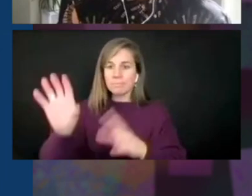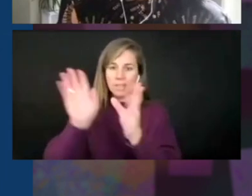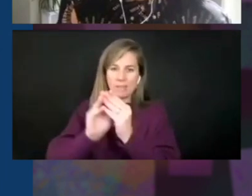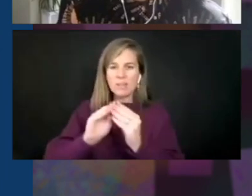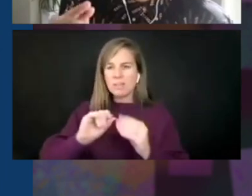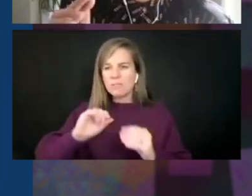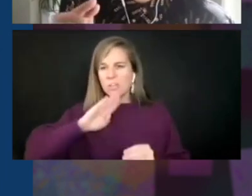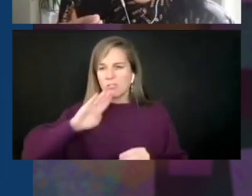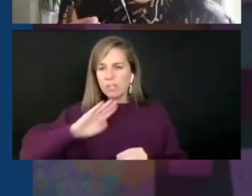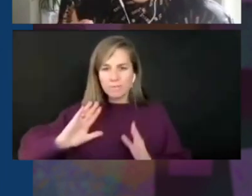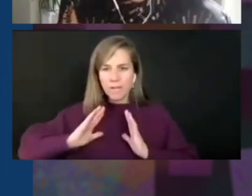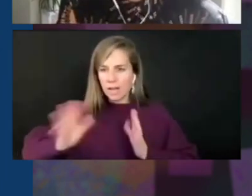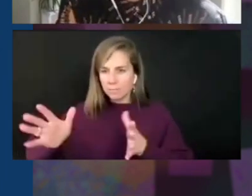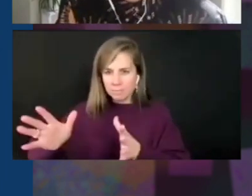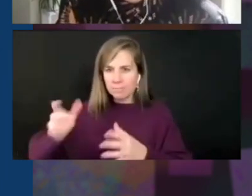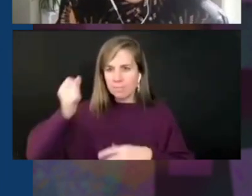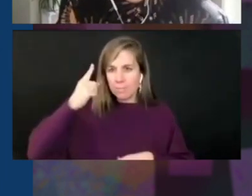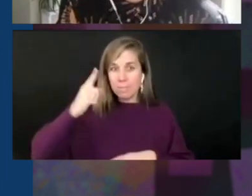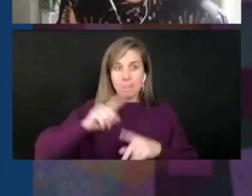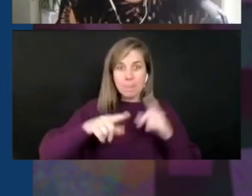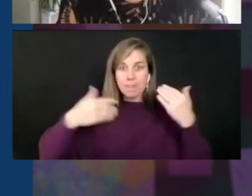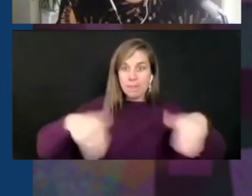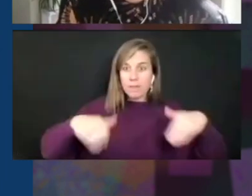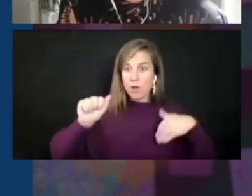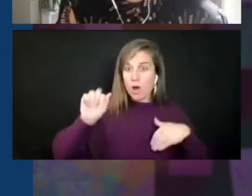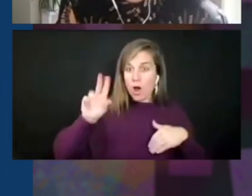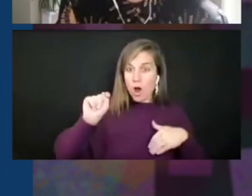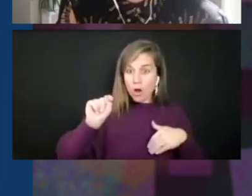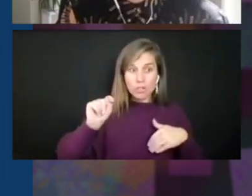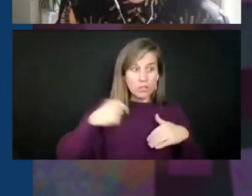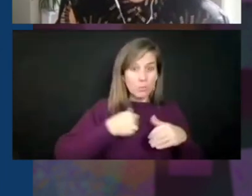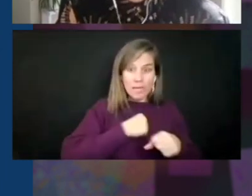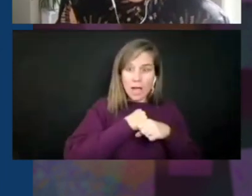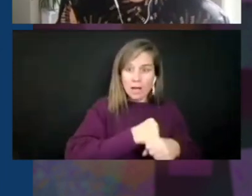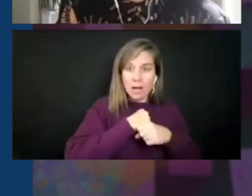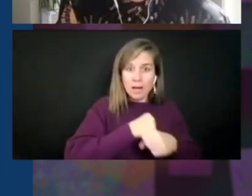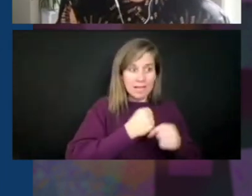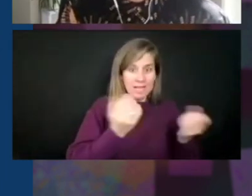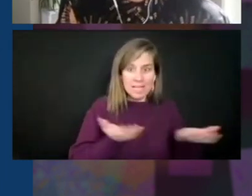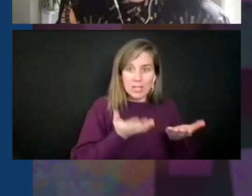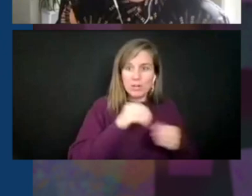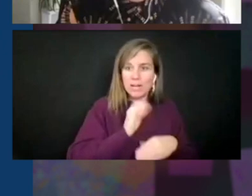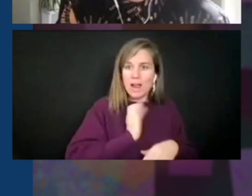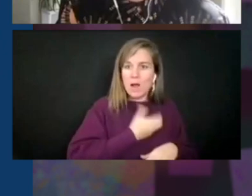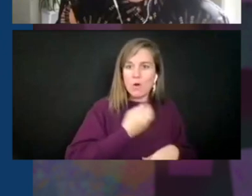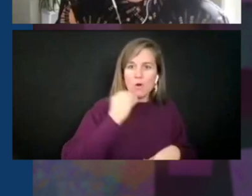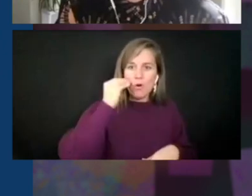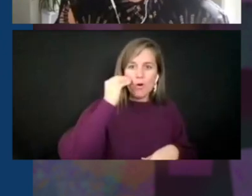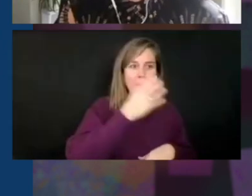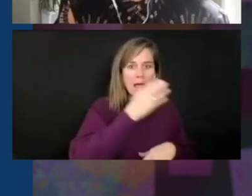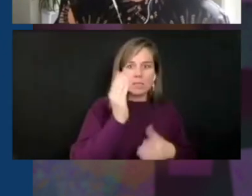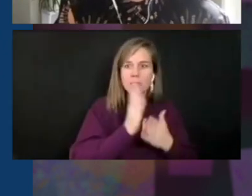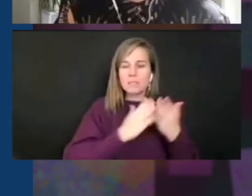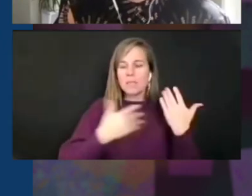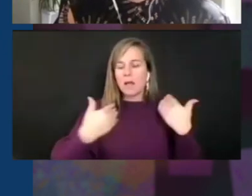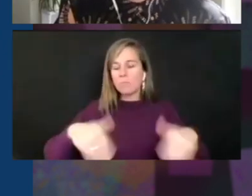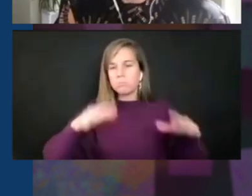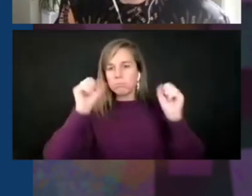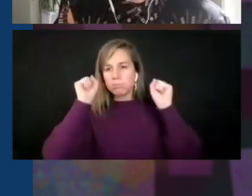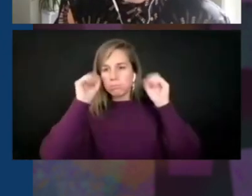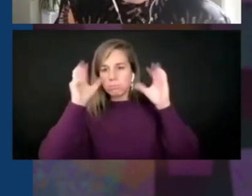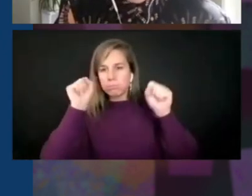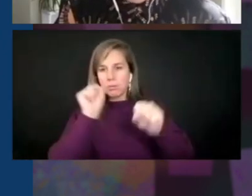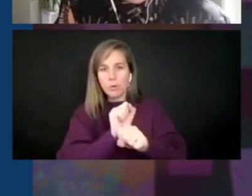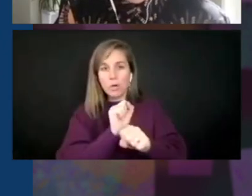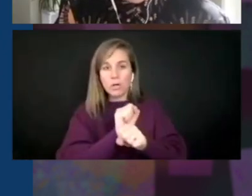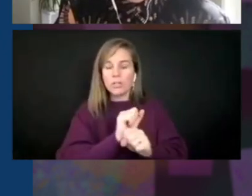incredible works of art made to be consumed from our own homes. And virtual gathering has